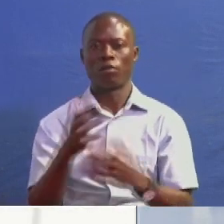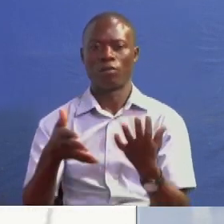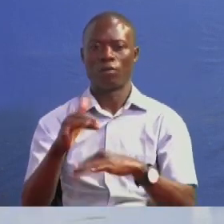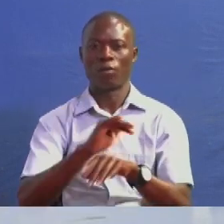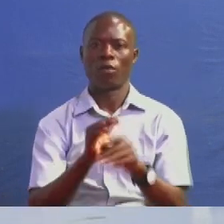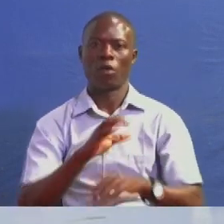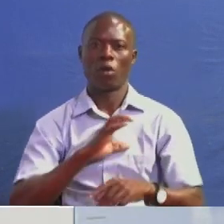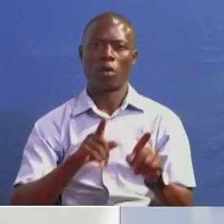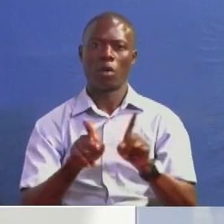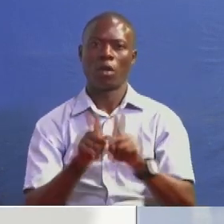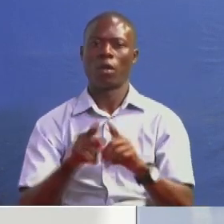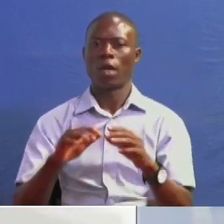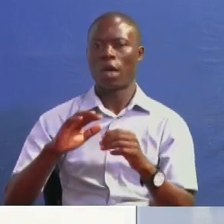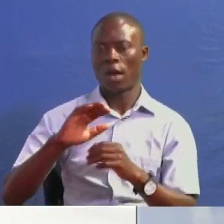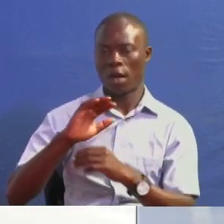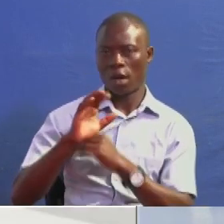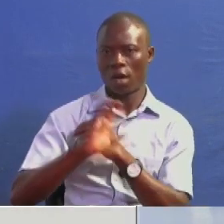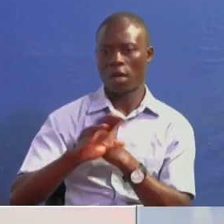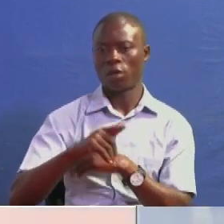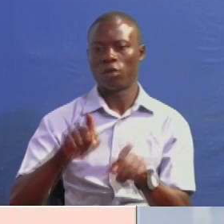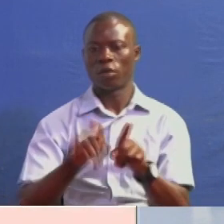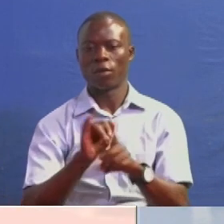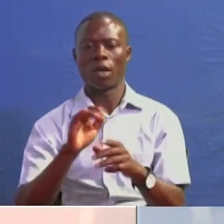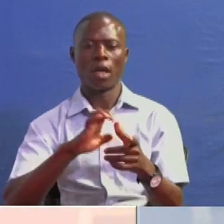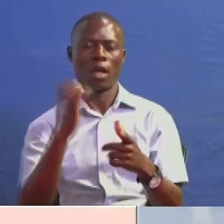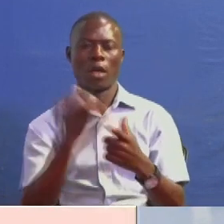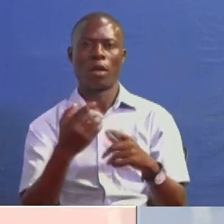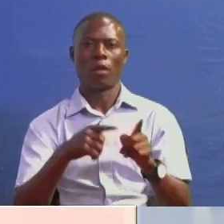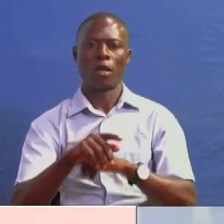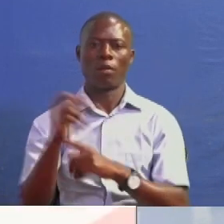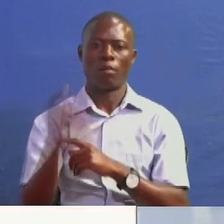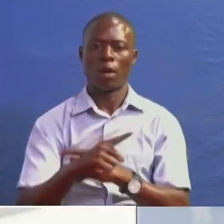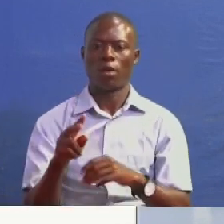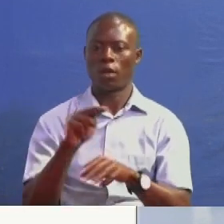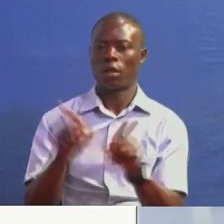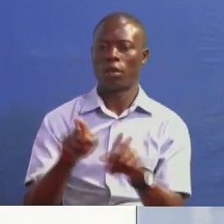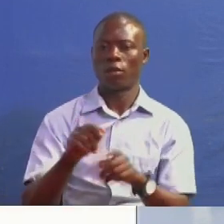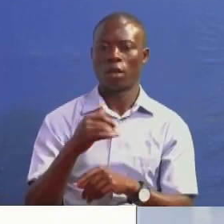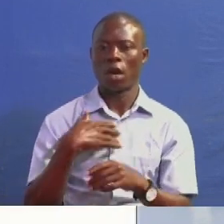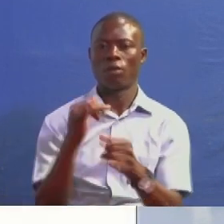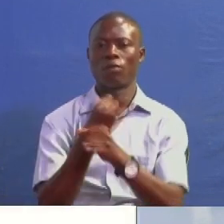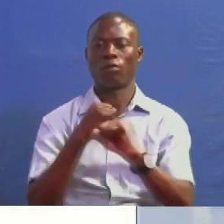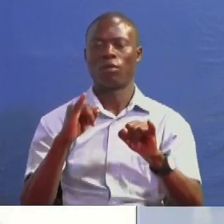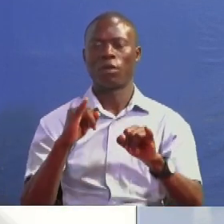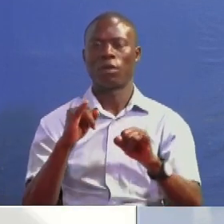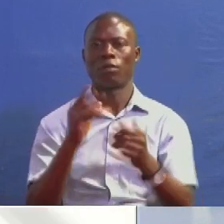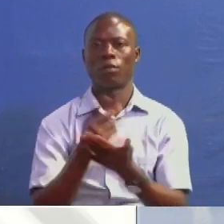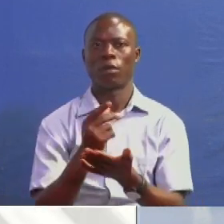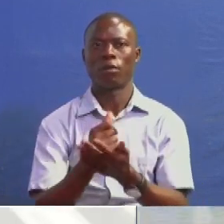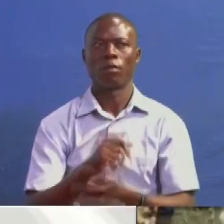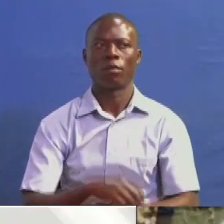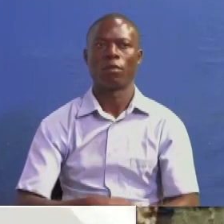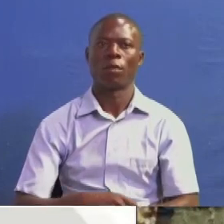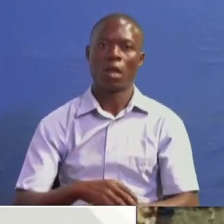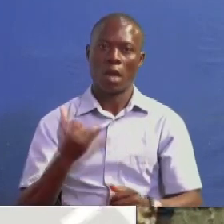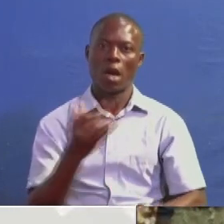only be achieved if the country embraces reforms aimed at dismantling the National Health Insurance Fund. Sasa